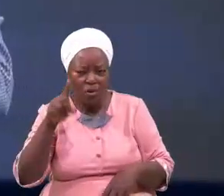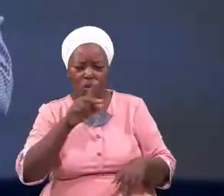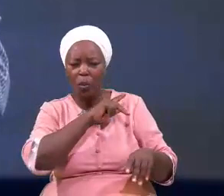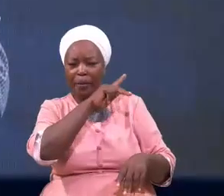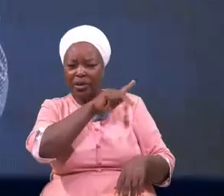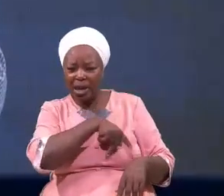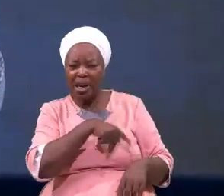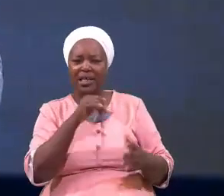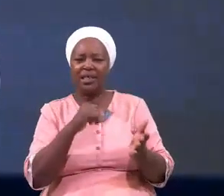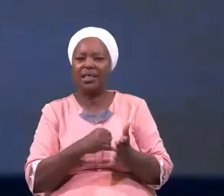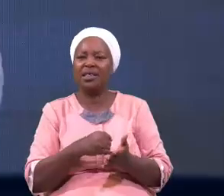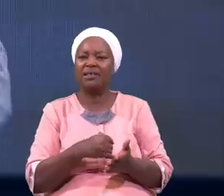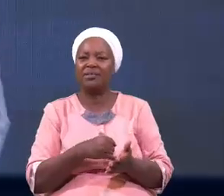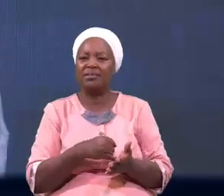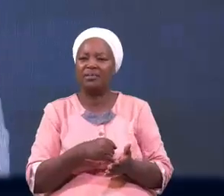personalize.